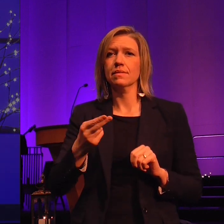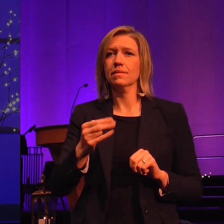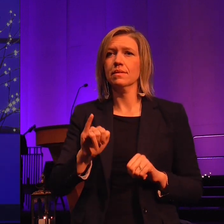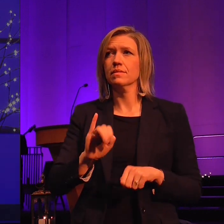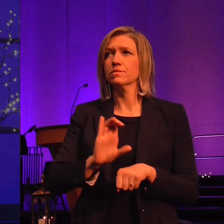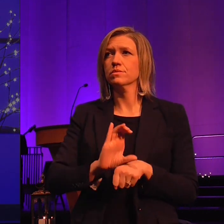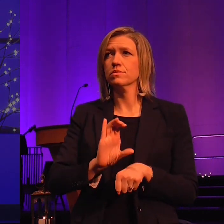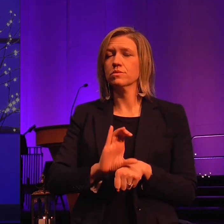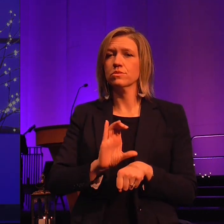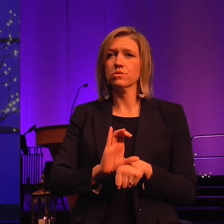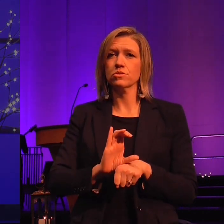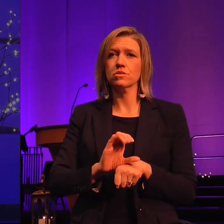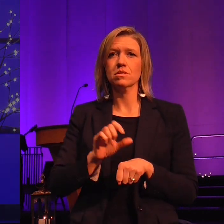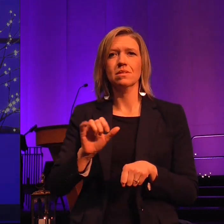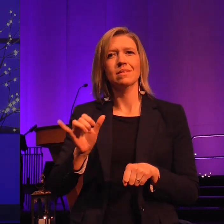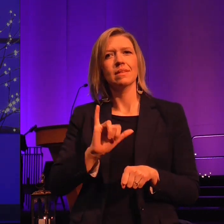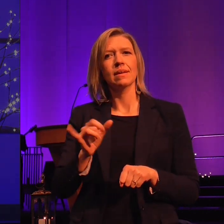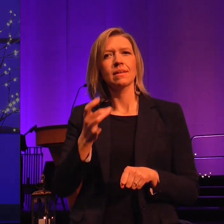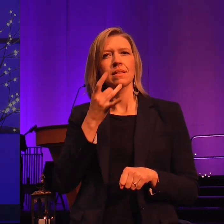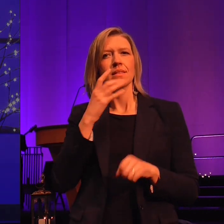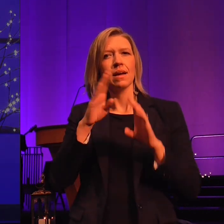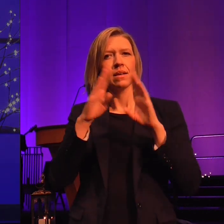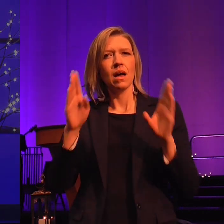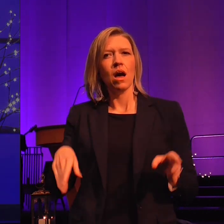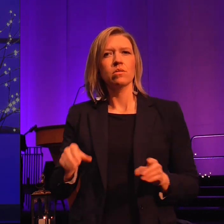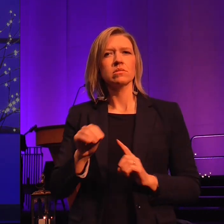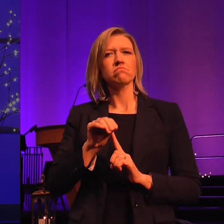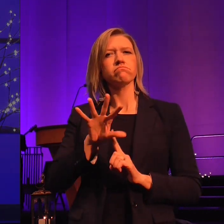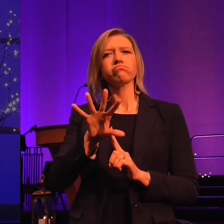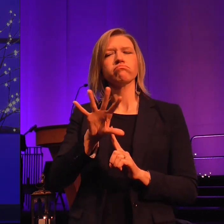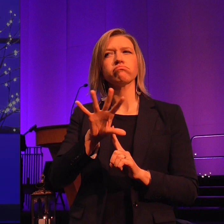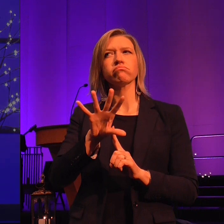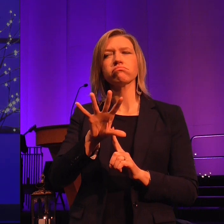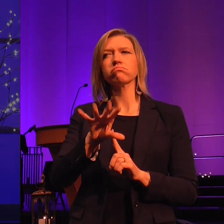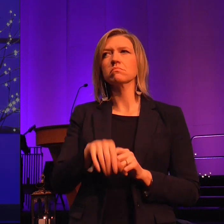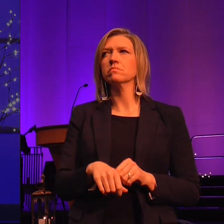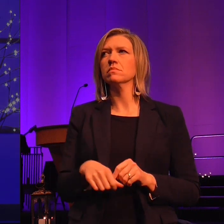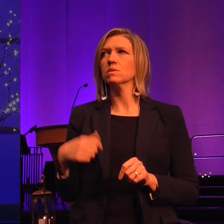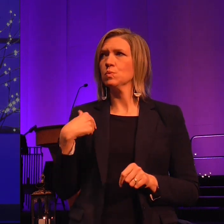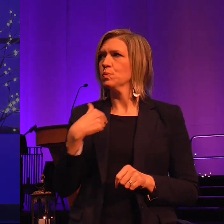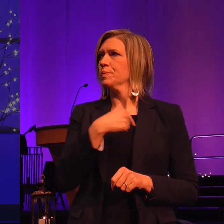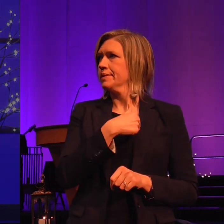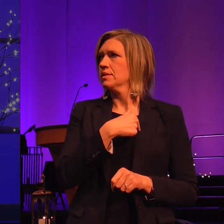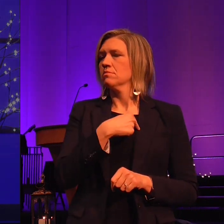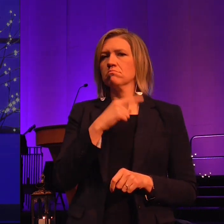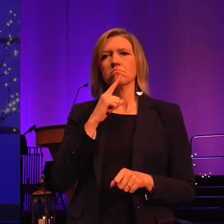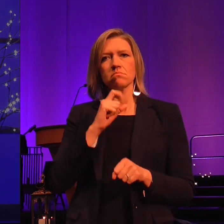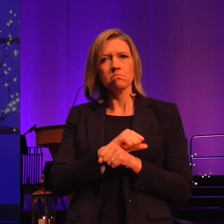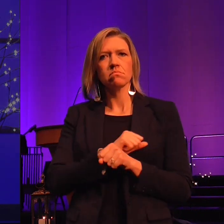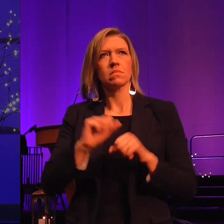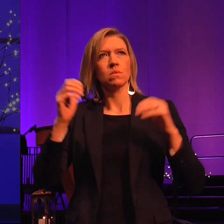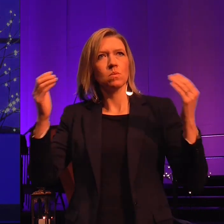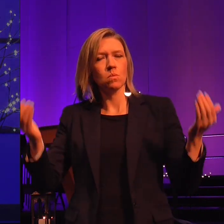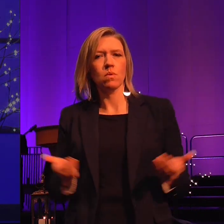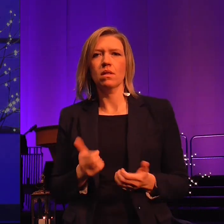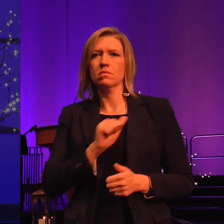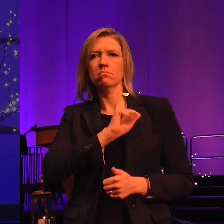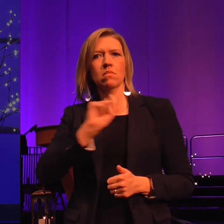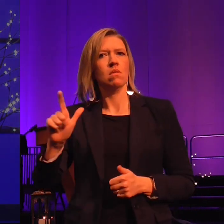for the lighthouse that we are, that we do indeed welcome all people,